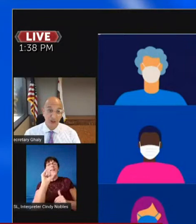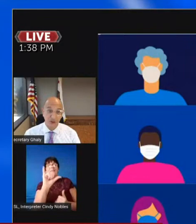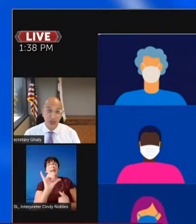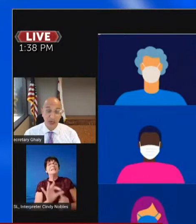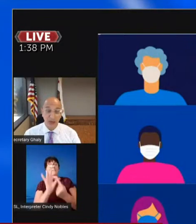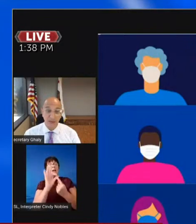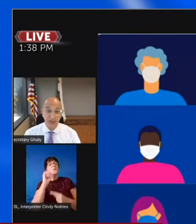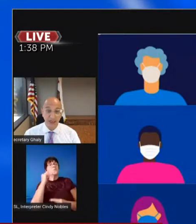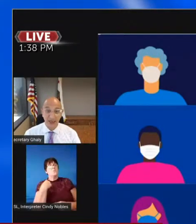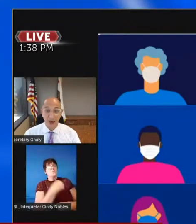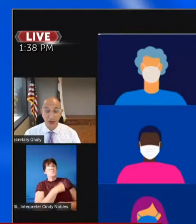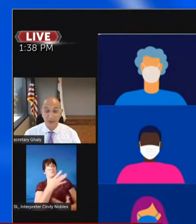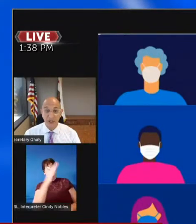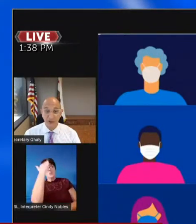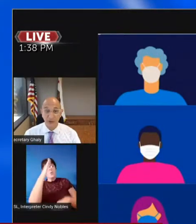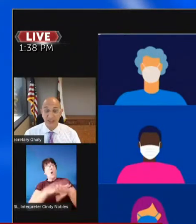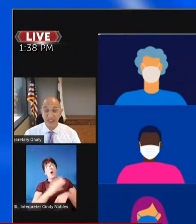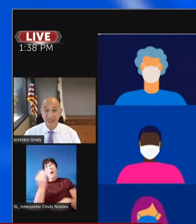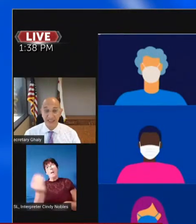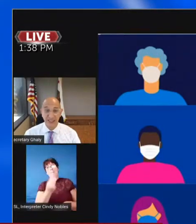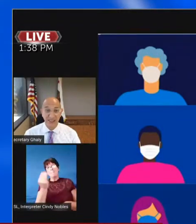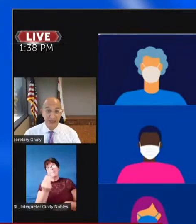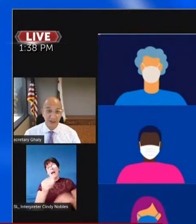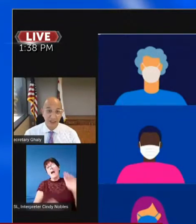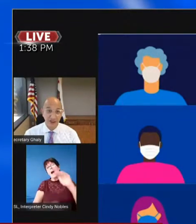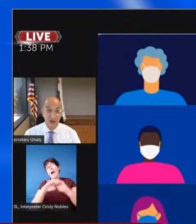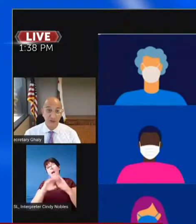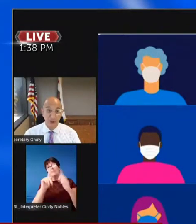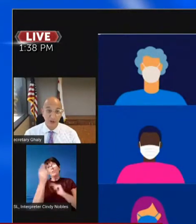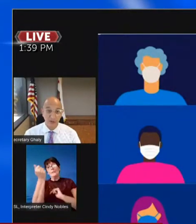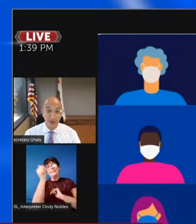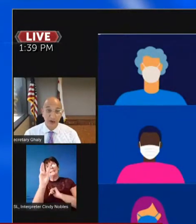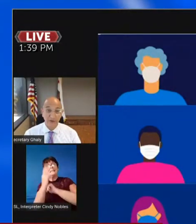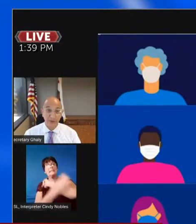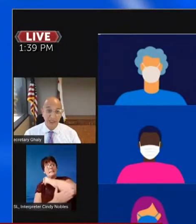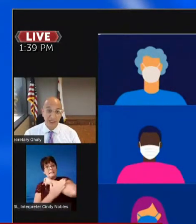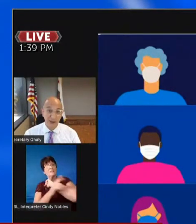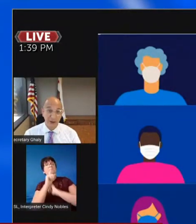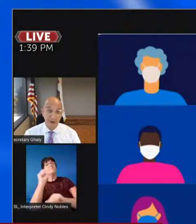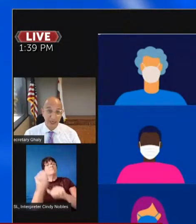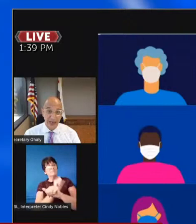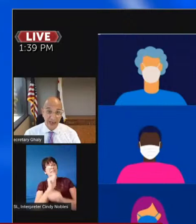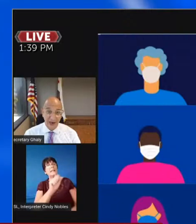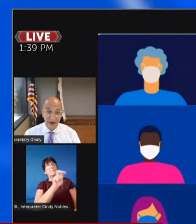we knew on Monday that up to 16 counties could move from the